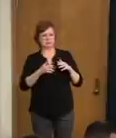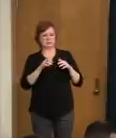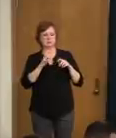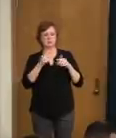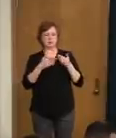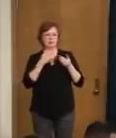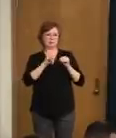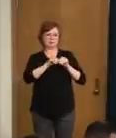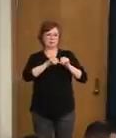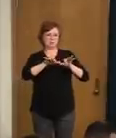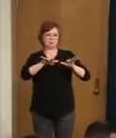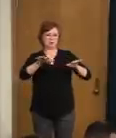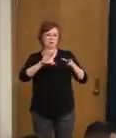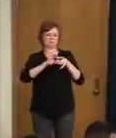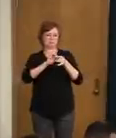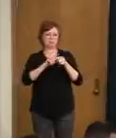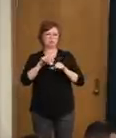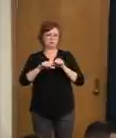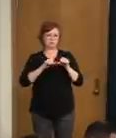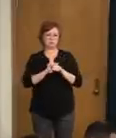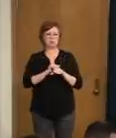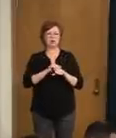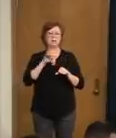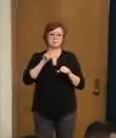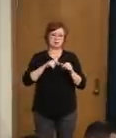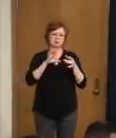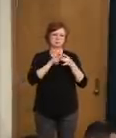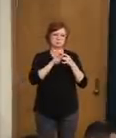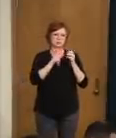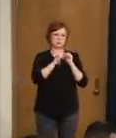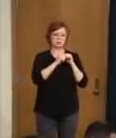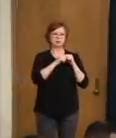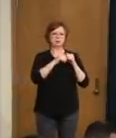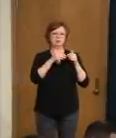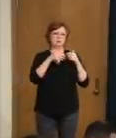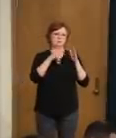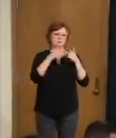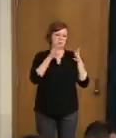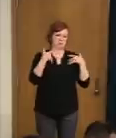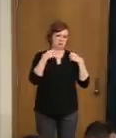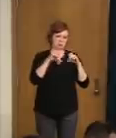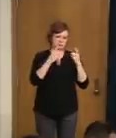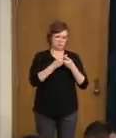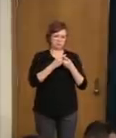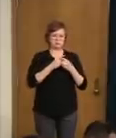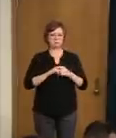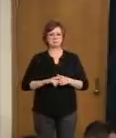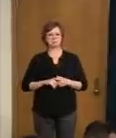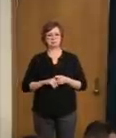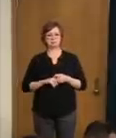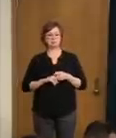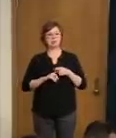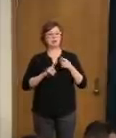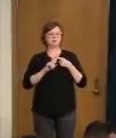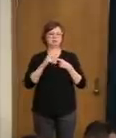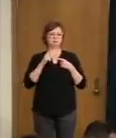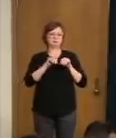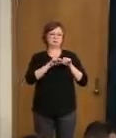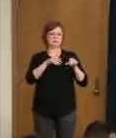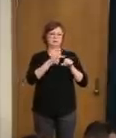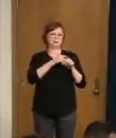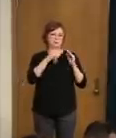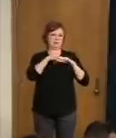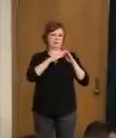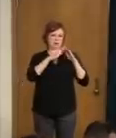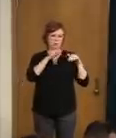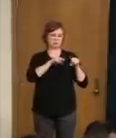there are agencies, social services, public health who can support you in that setting. And then again, the second common source of